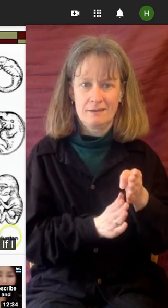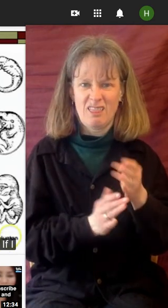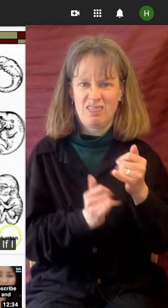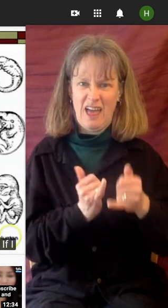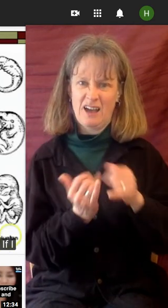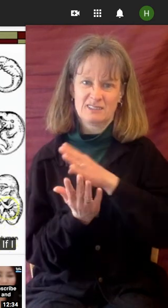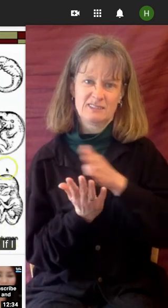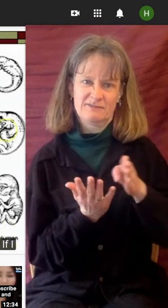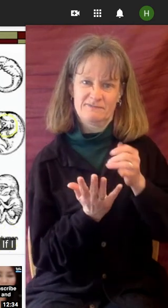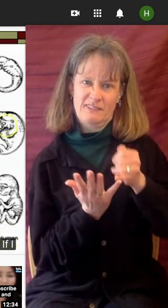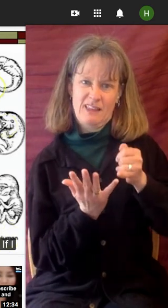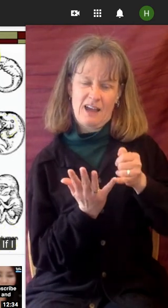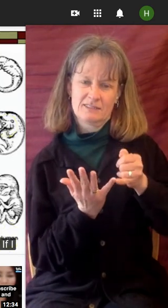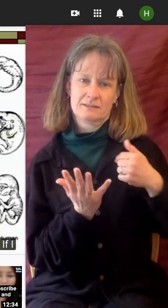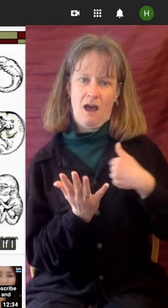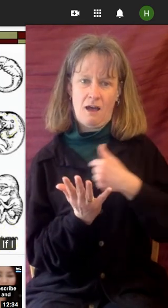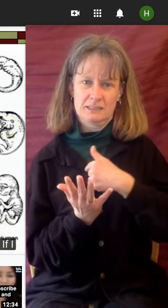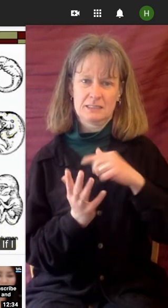human.